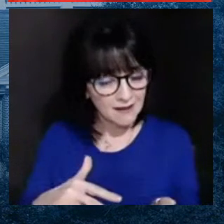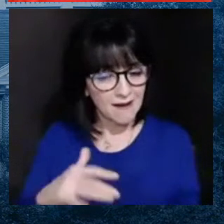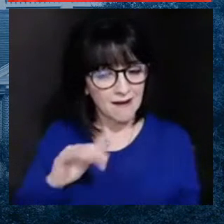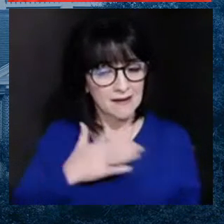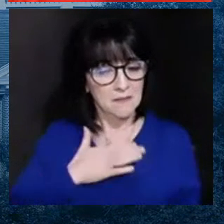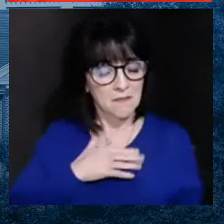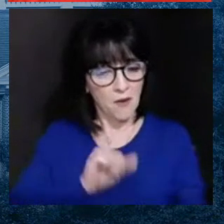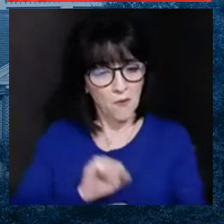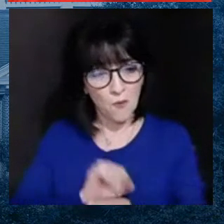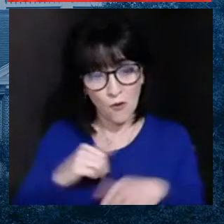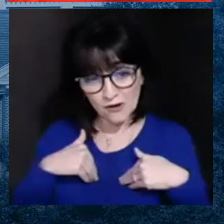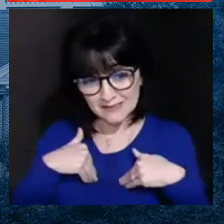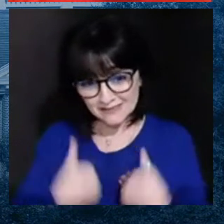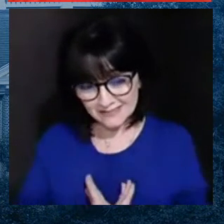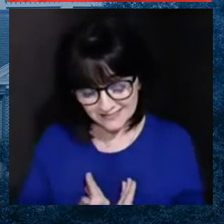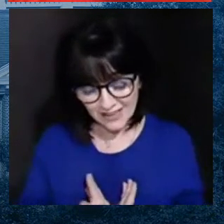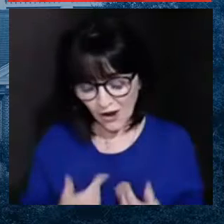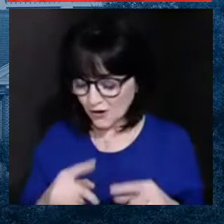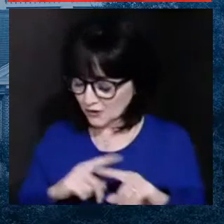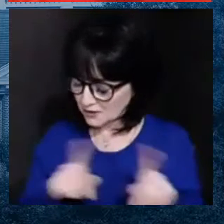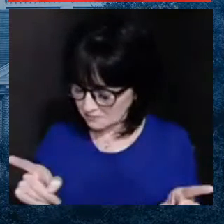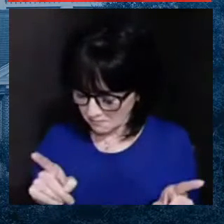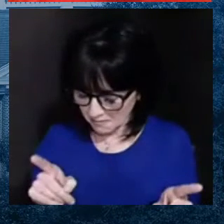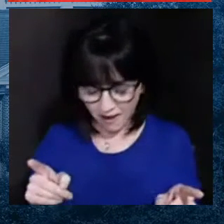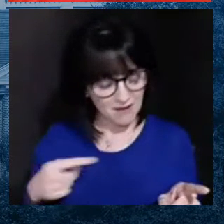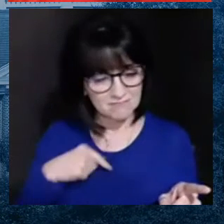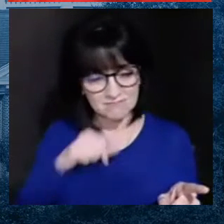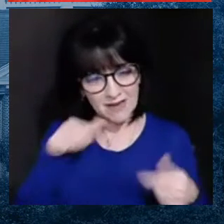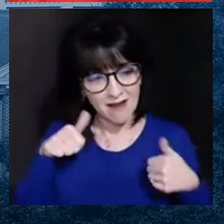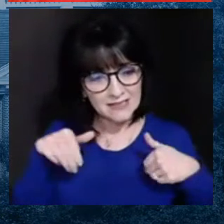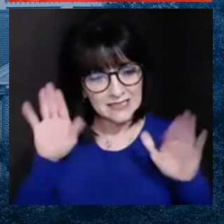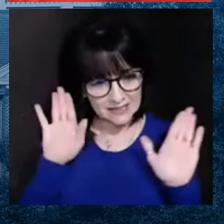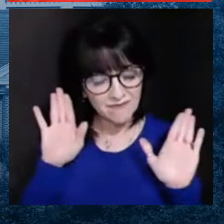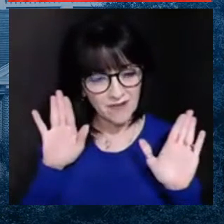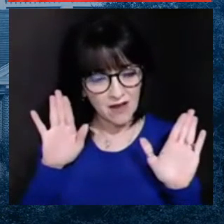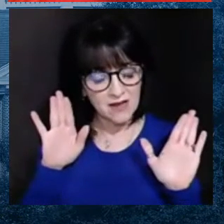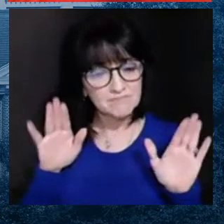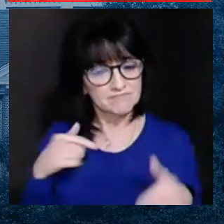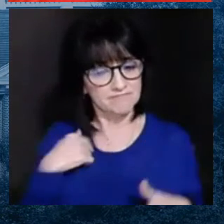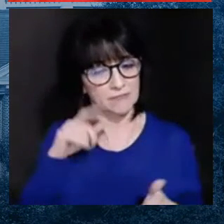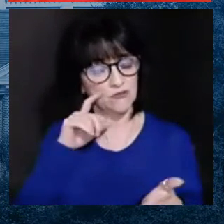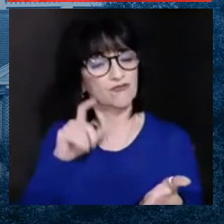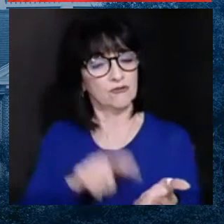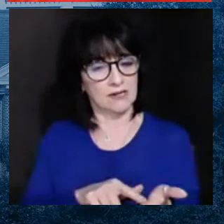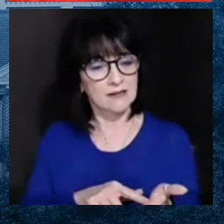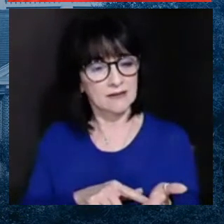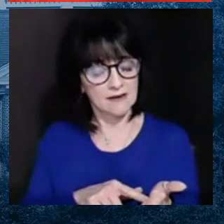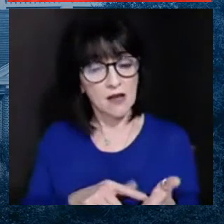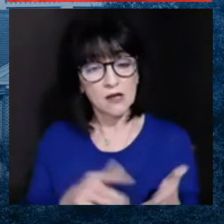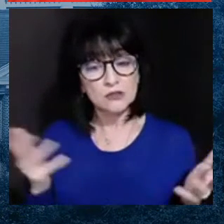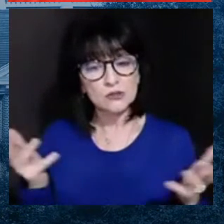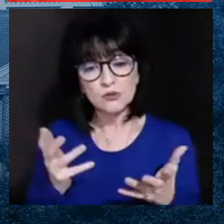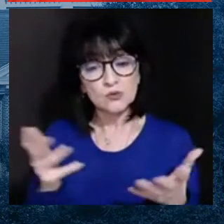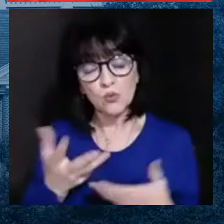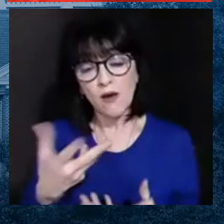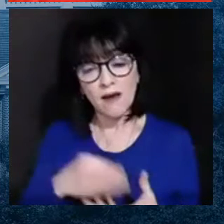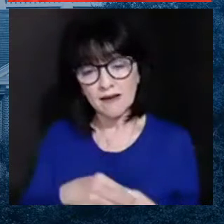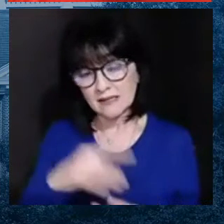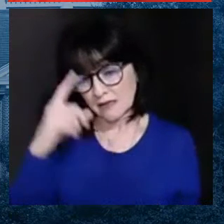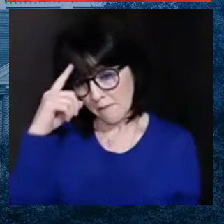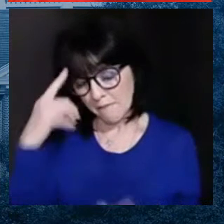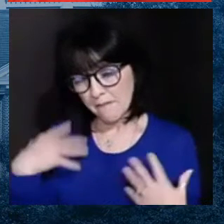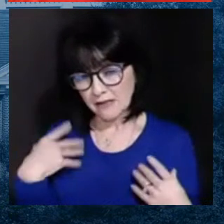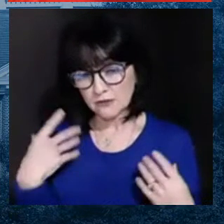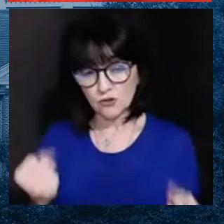do. Excuse me, but one of the things that I do recognize about the mental health and behavioral health profession is that ours is one that is